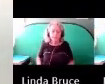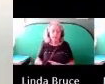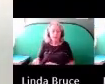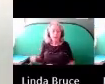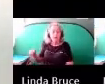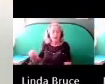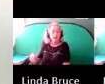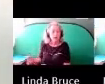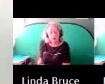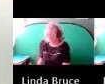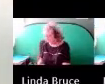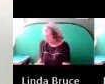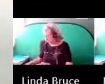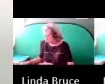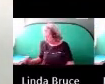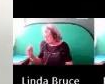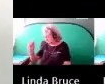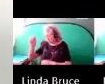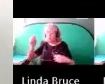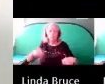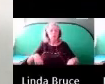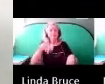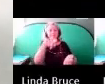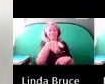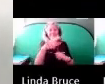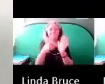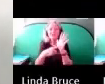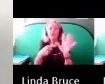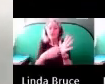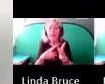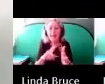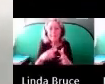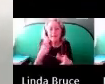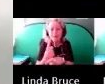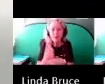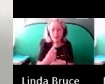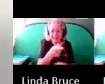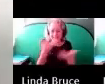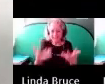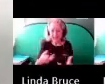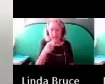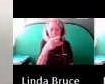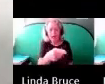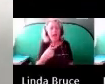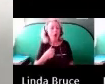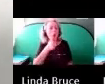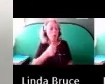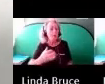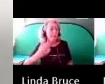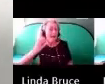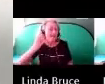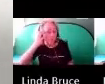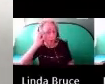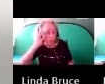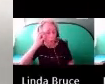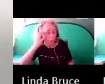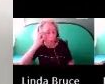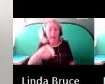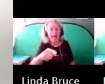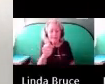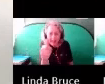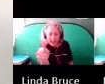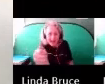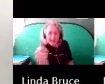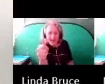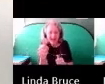I hope so. I am using my phone and the laptop camera, so I've got like sort of two things